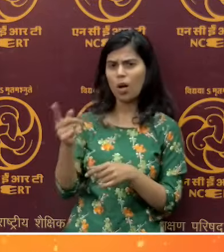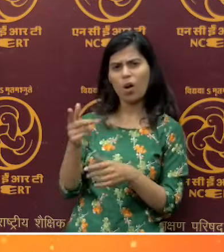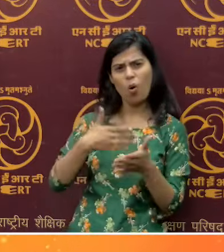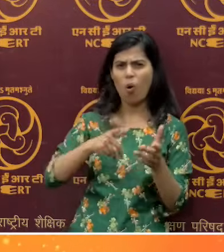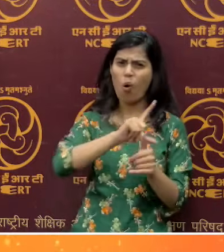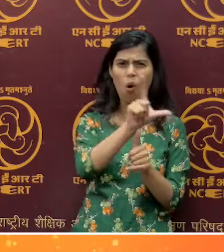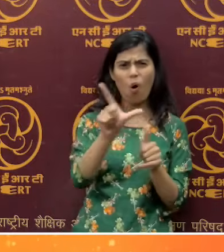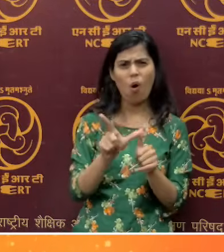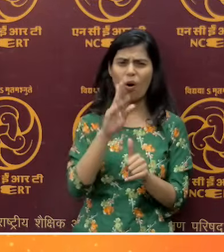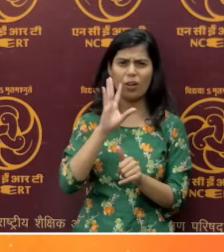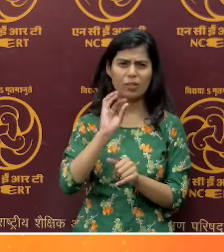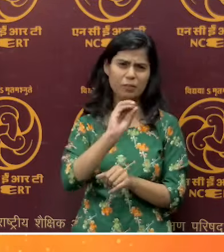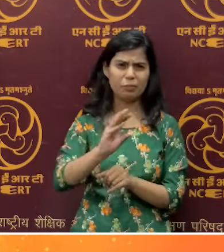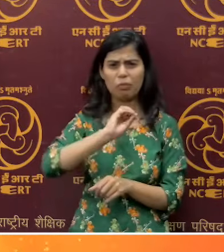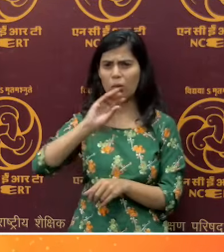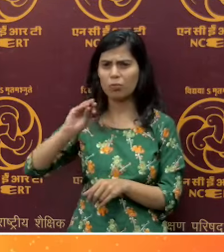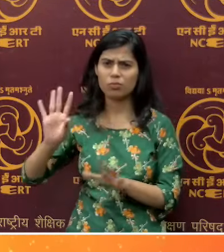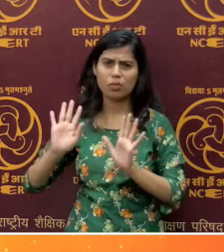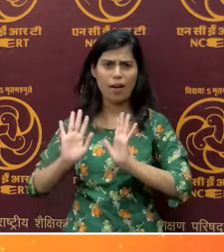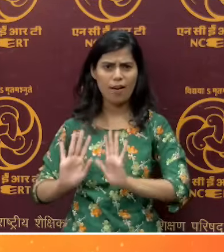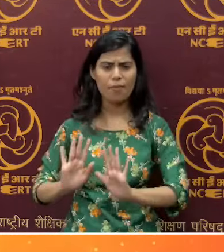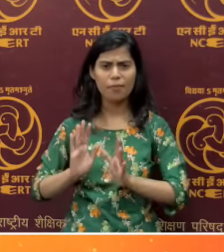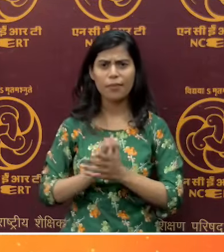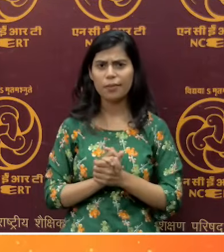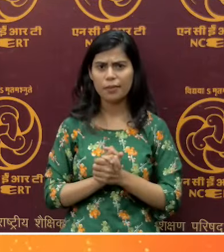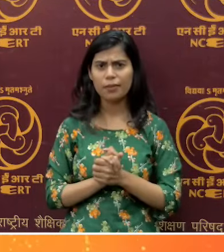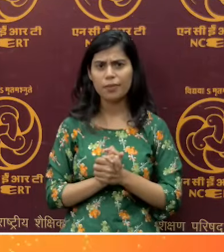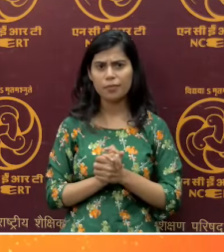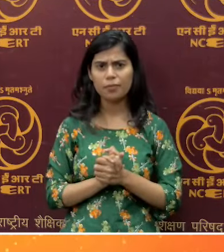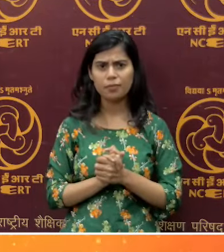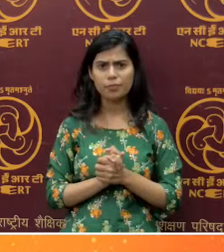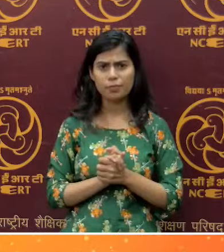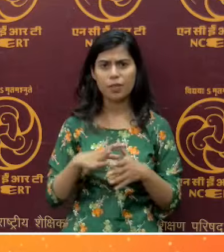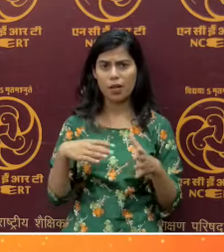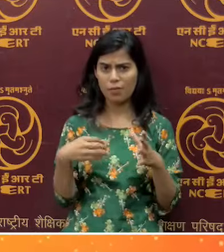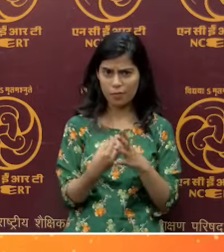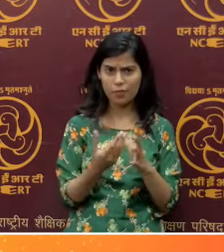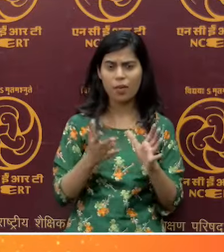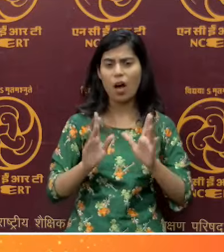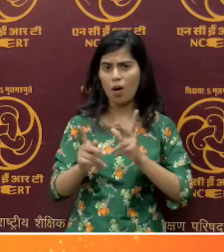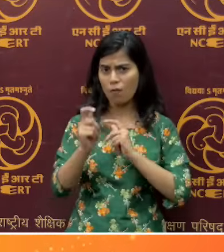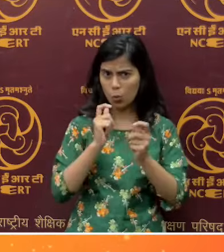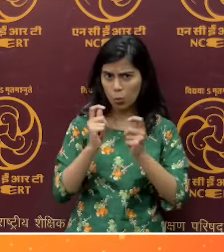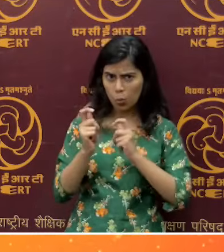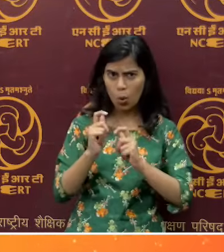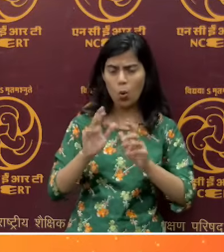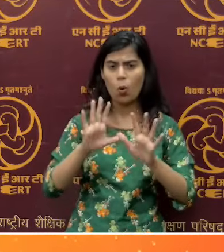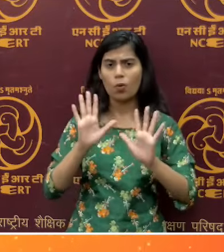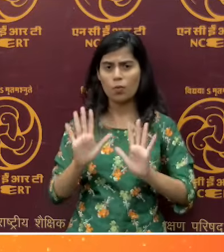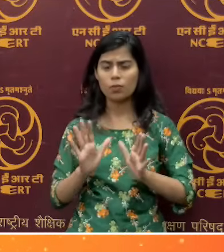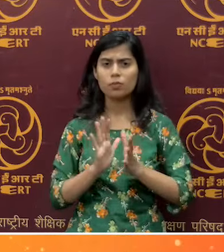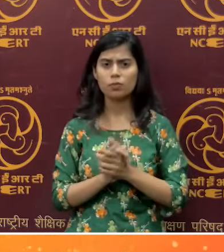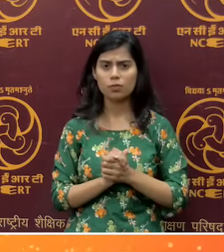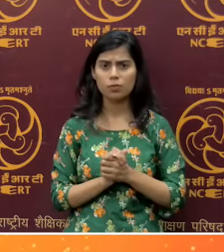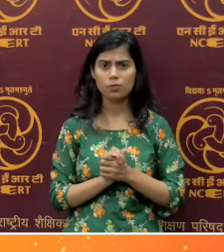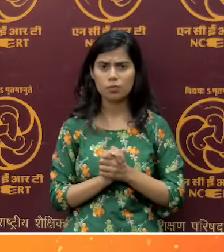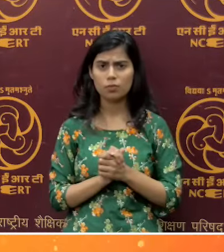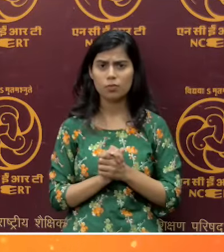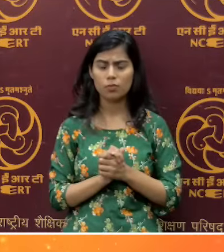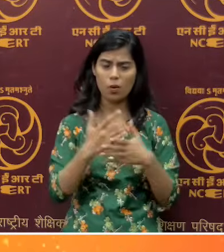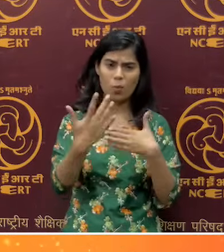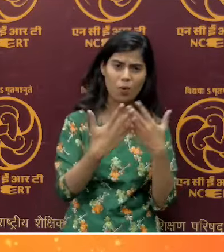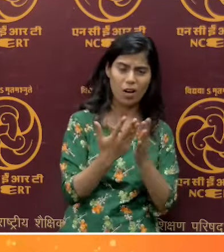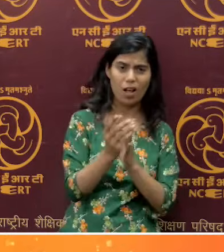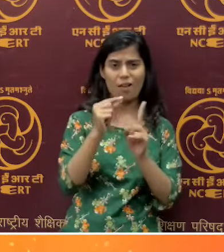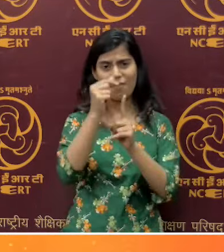so we can close it, no issues. Just Okay. nutshell, I'll say that Yeah. we have a further role expansion for this application. Okay. So whatever the